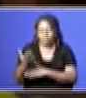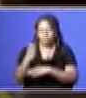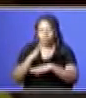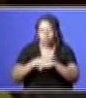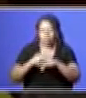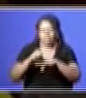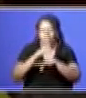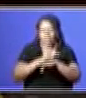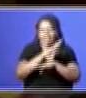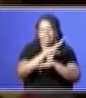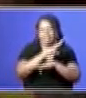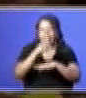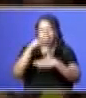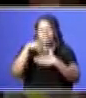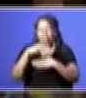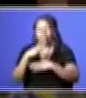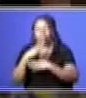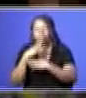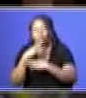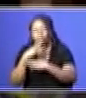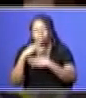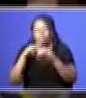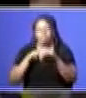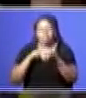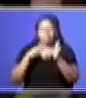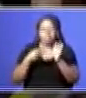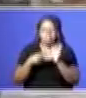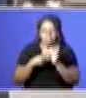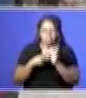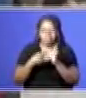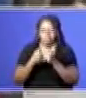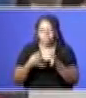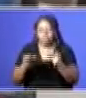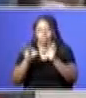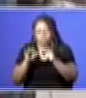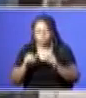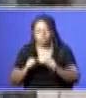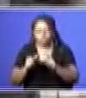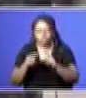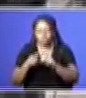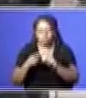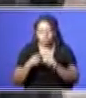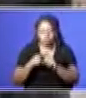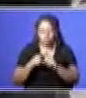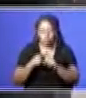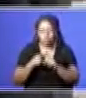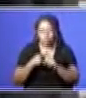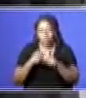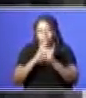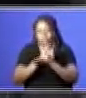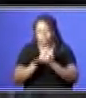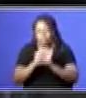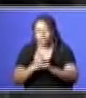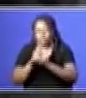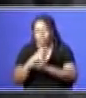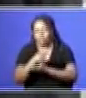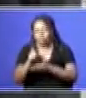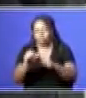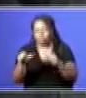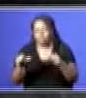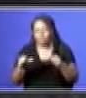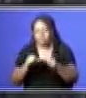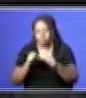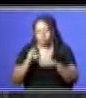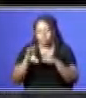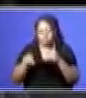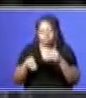land and in water, and so that needs to be a priority to continue to tackle those issues so that they're not an